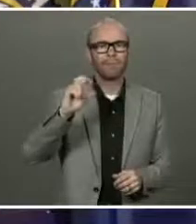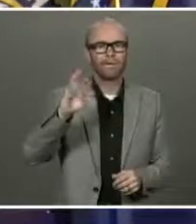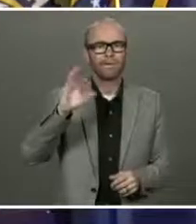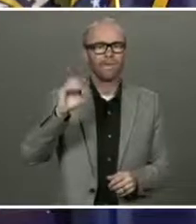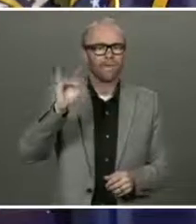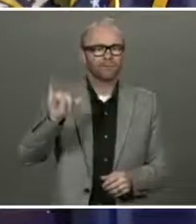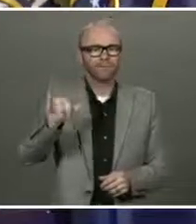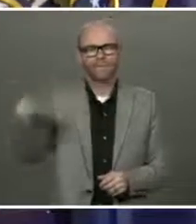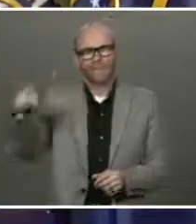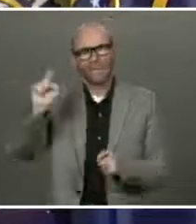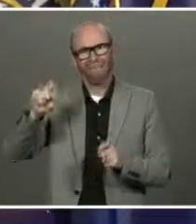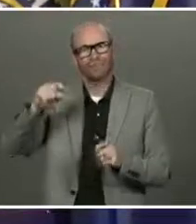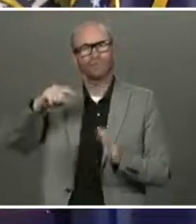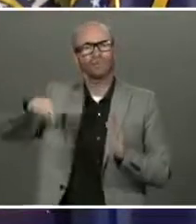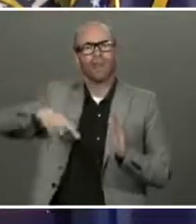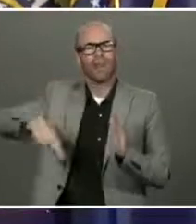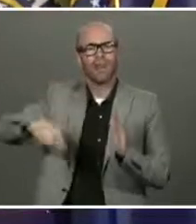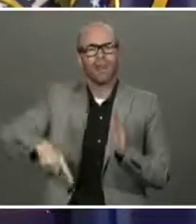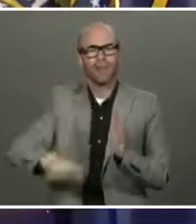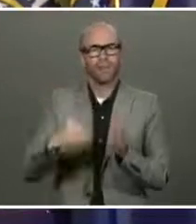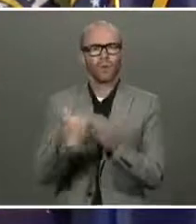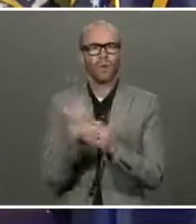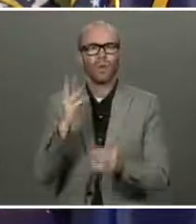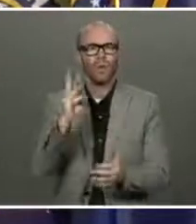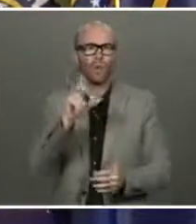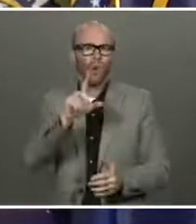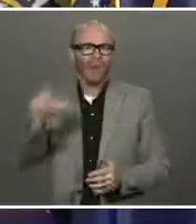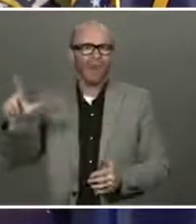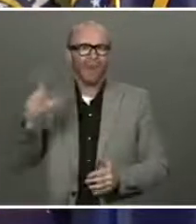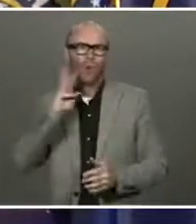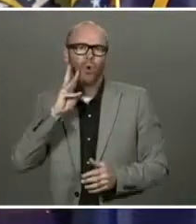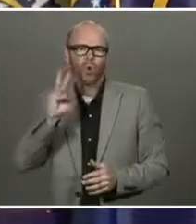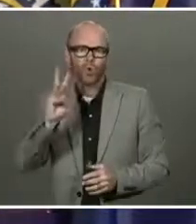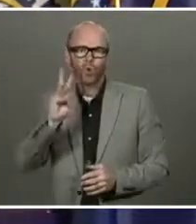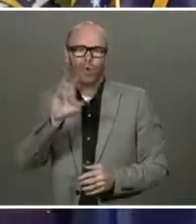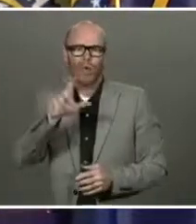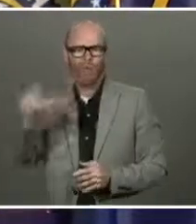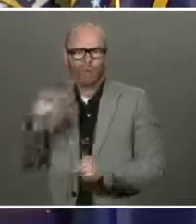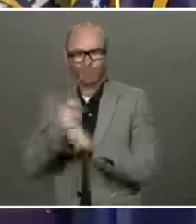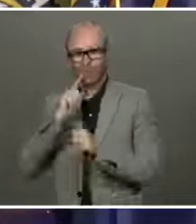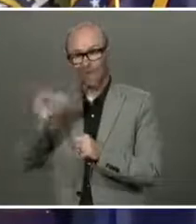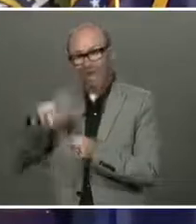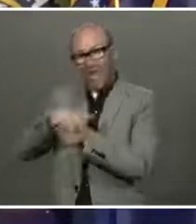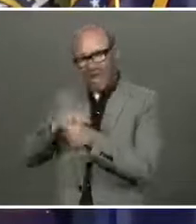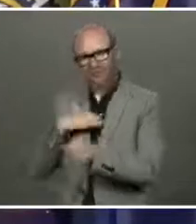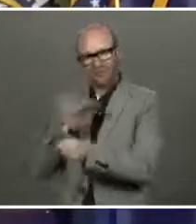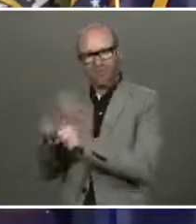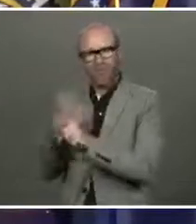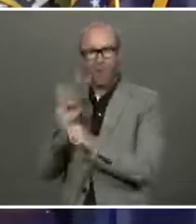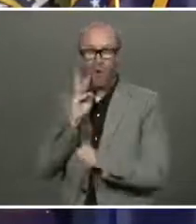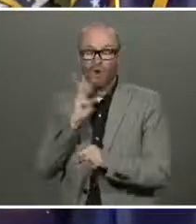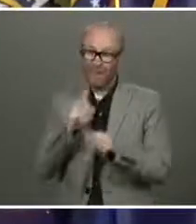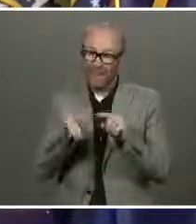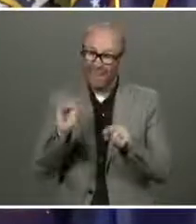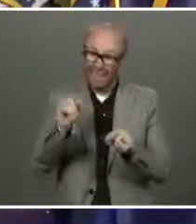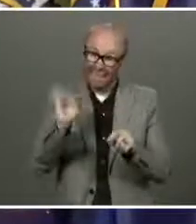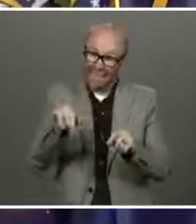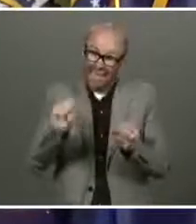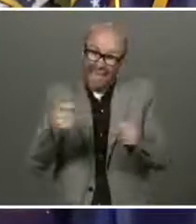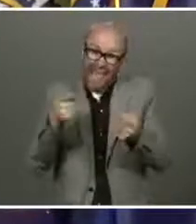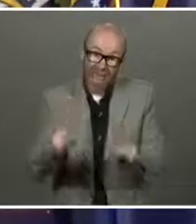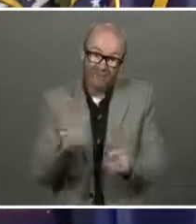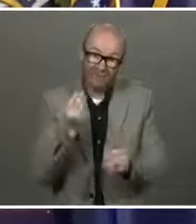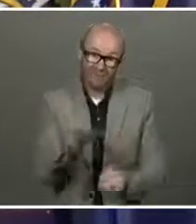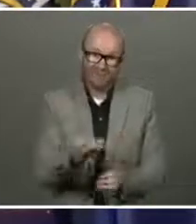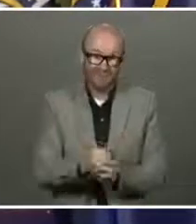to drill a new well and make sure that they had the water necessary for that. But that does happen, and so I do suspect